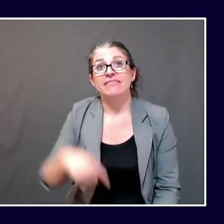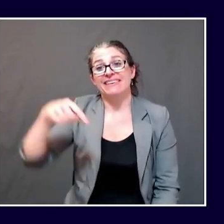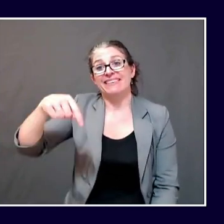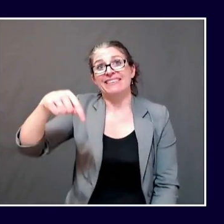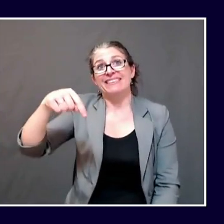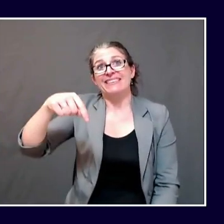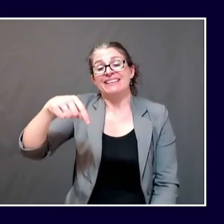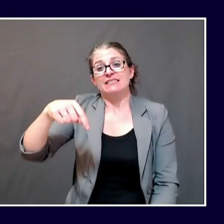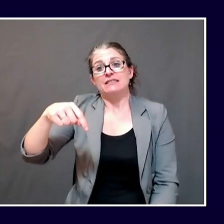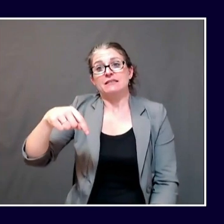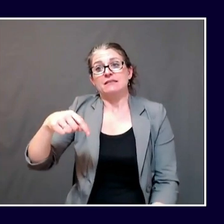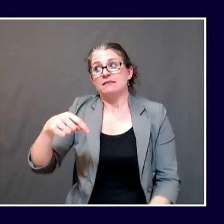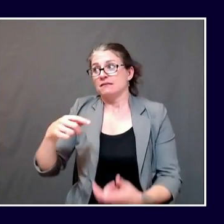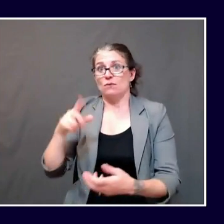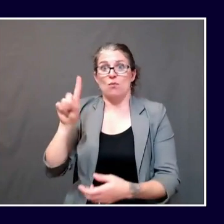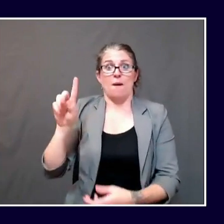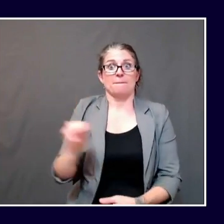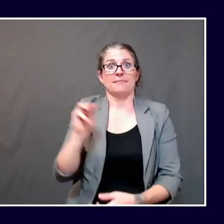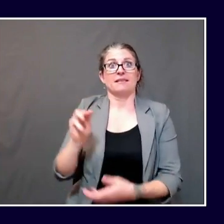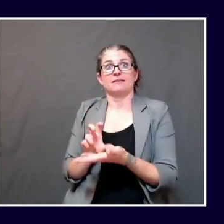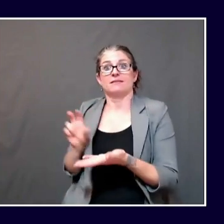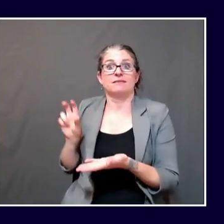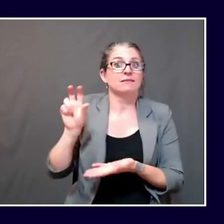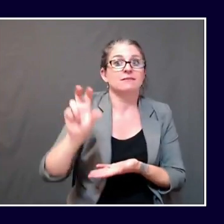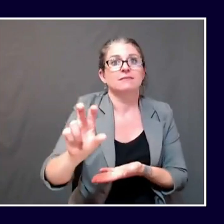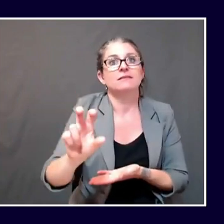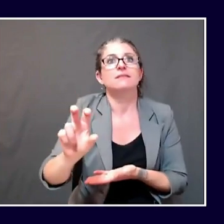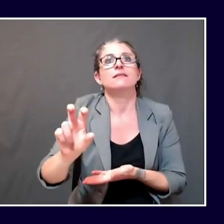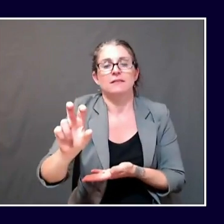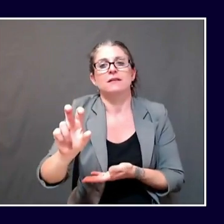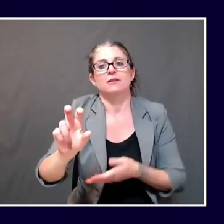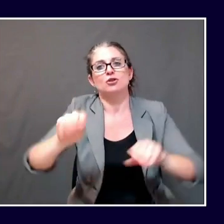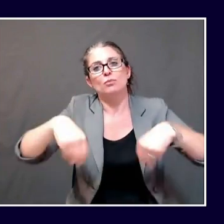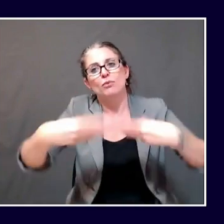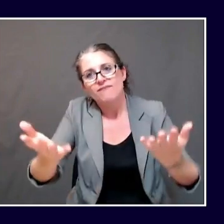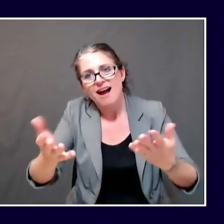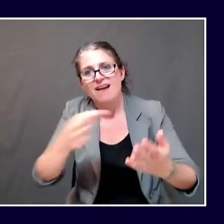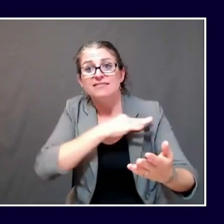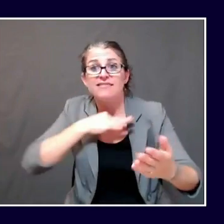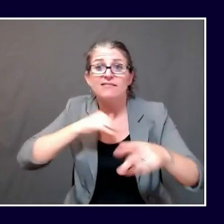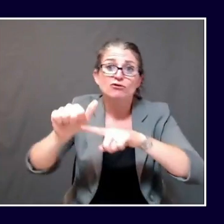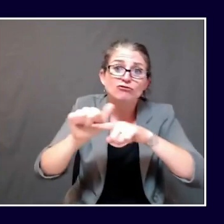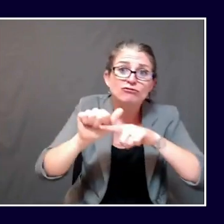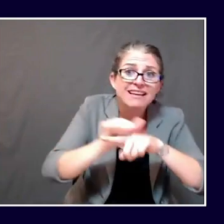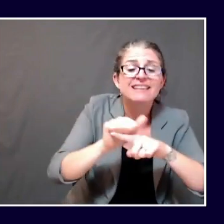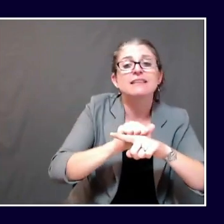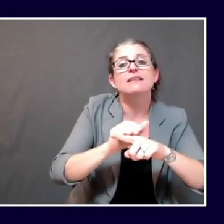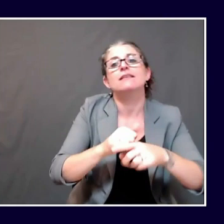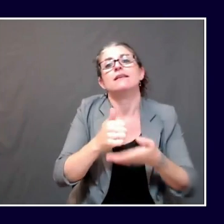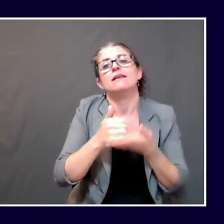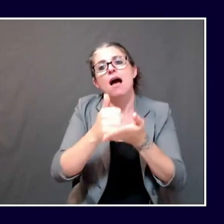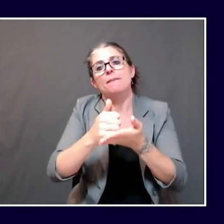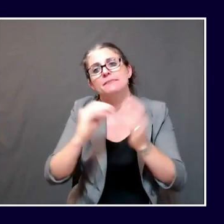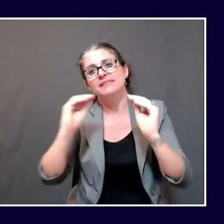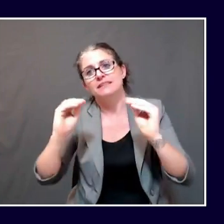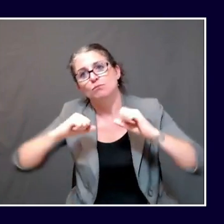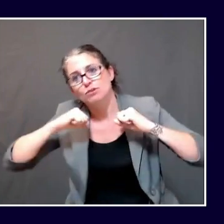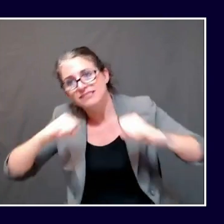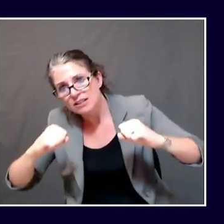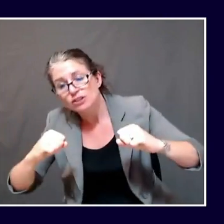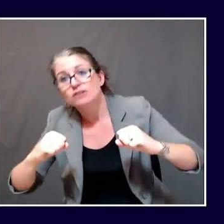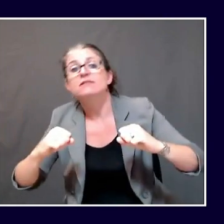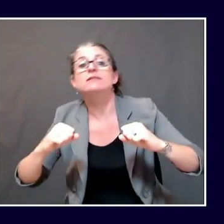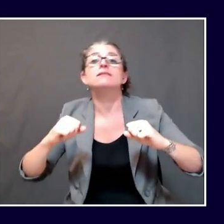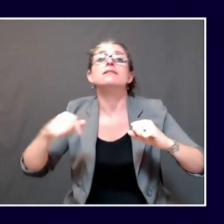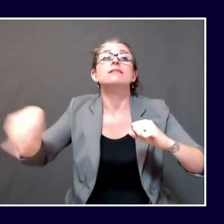can have the training and resources they need to help keep their residents healthy amidst the ongoing pandemic. And with that,